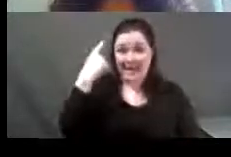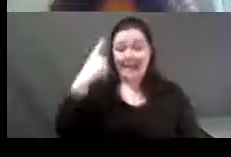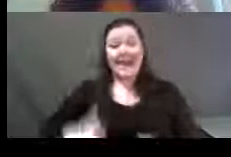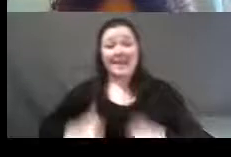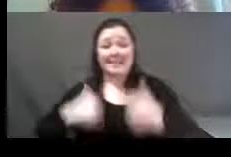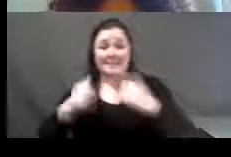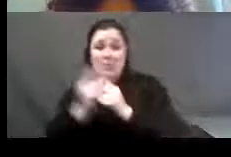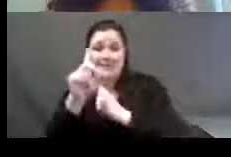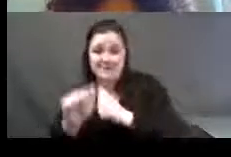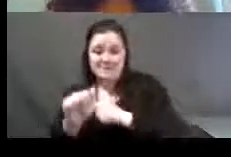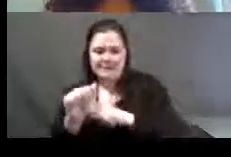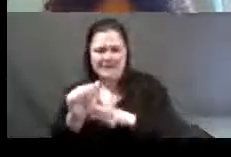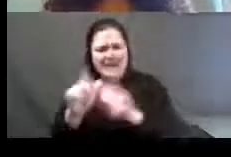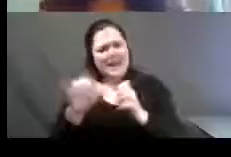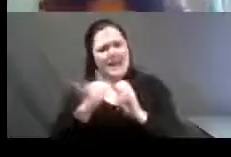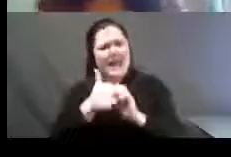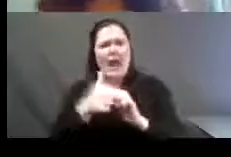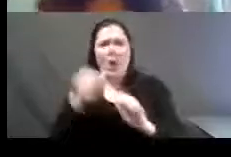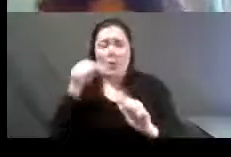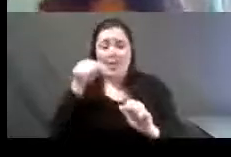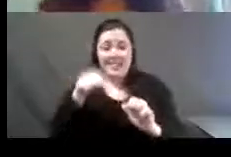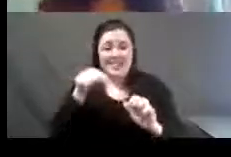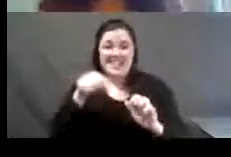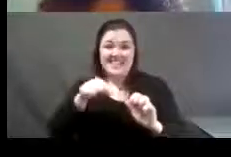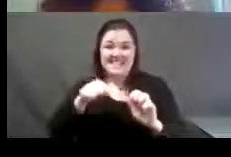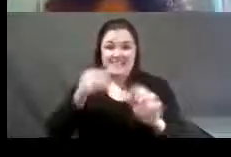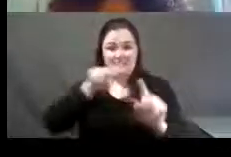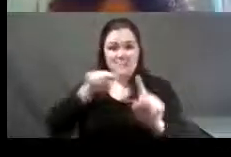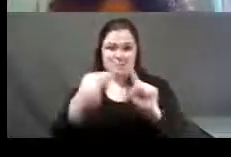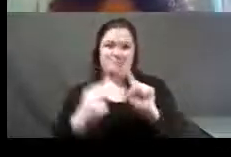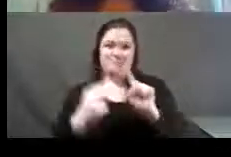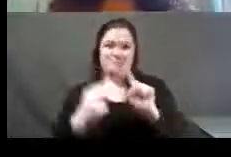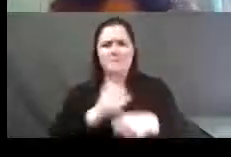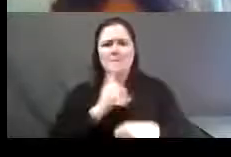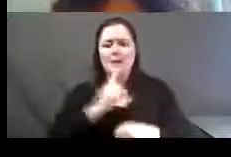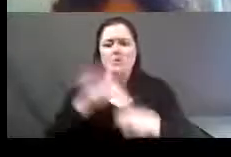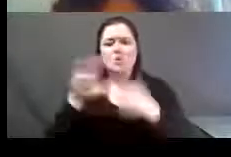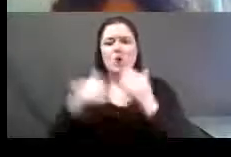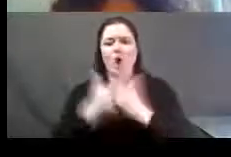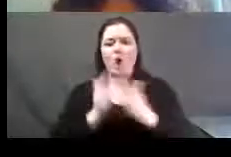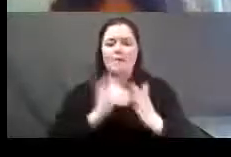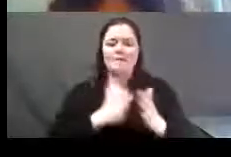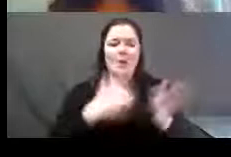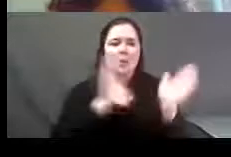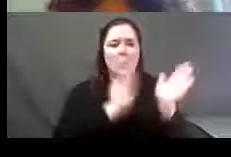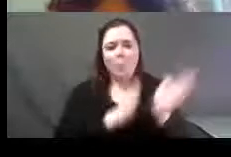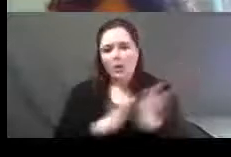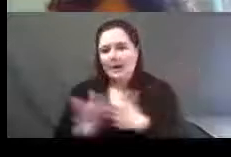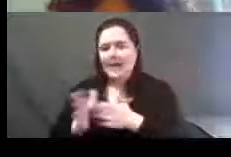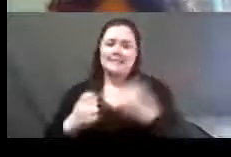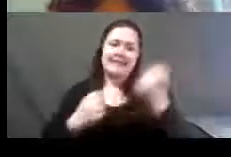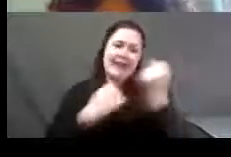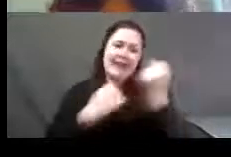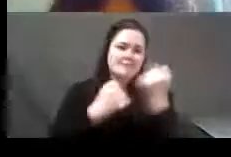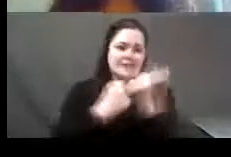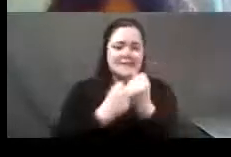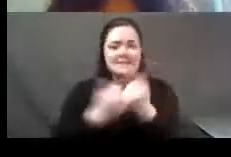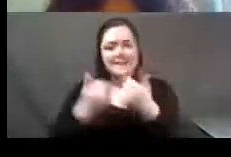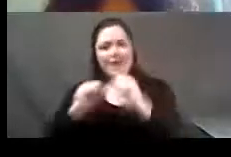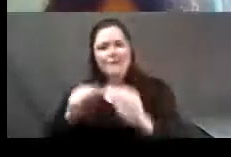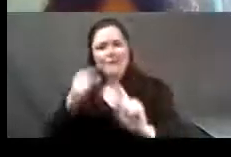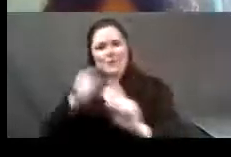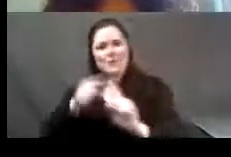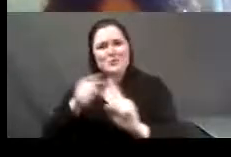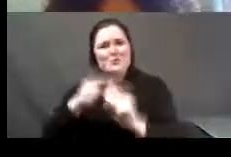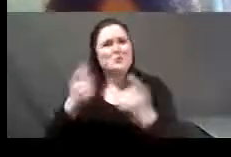can take this intersectional lens to make sure that all of our organizing and advocacy efforts include